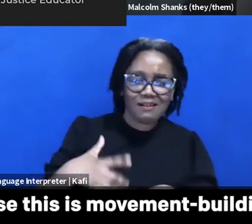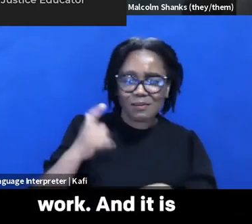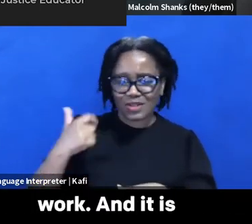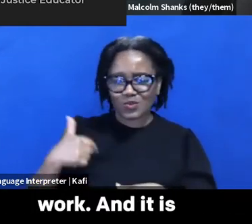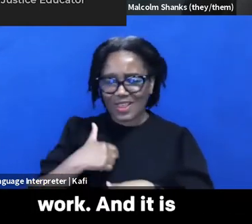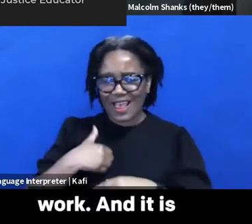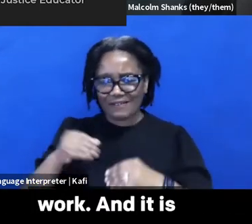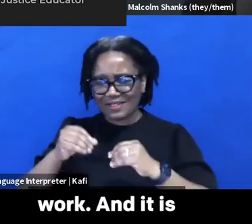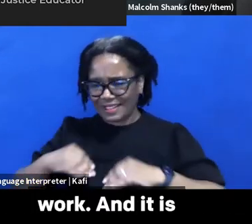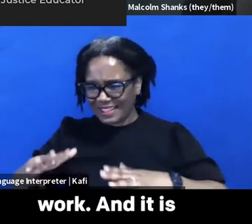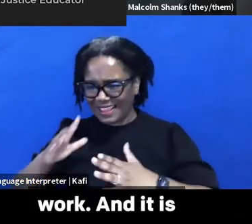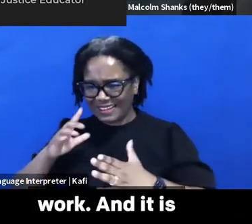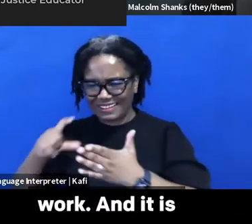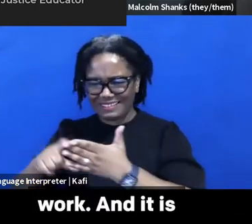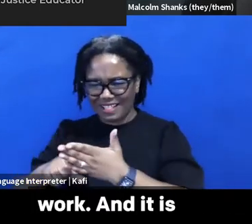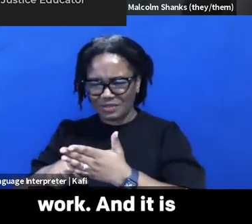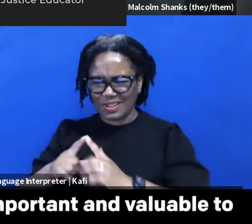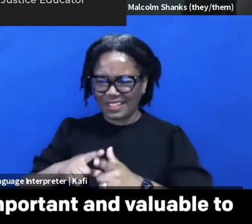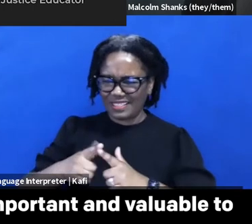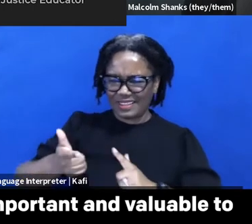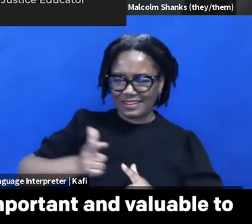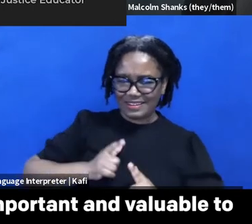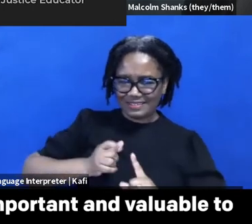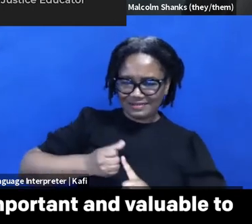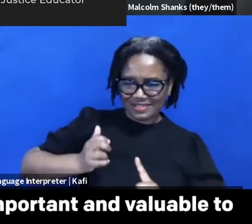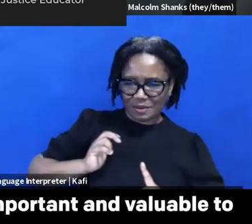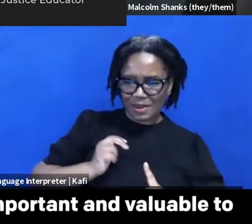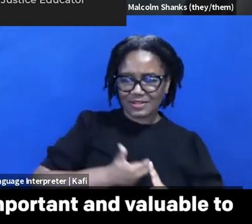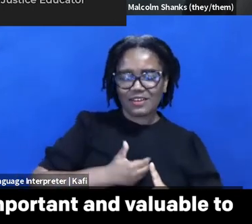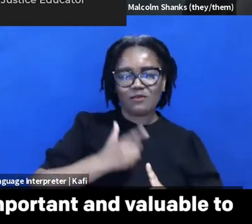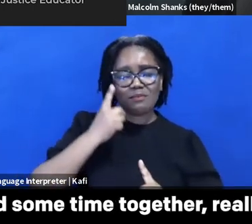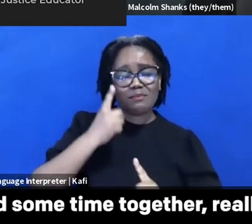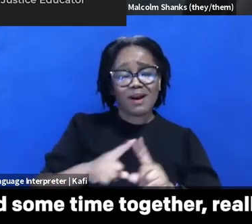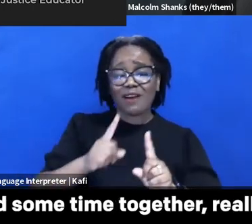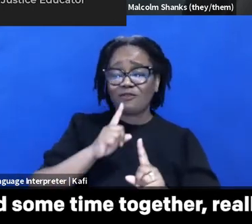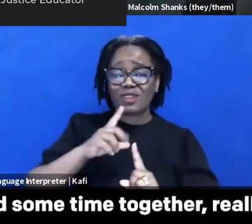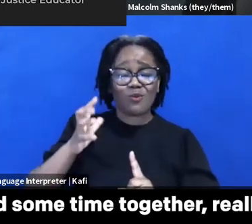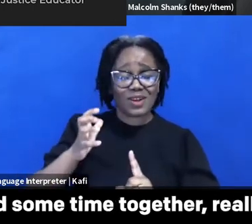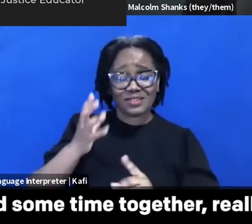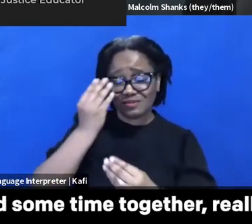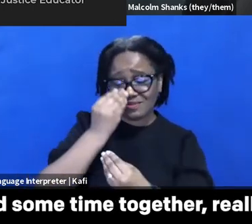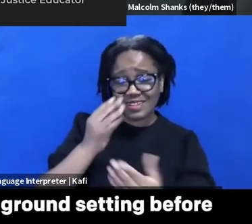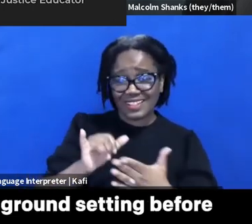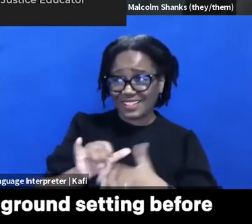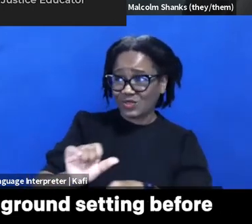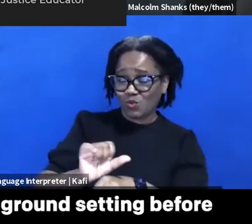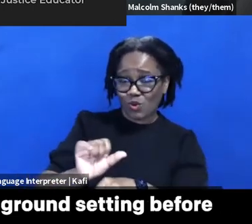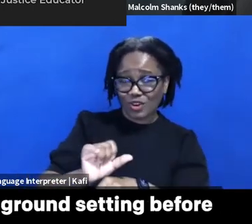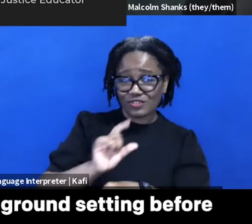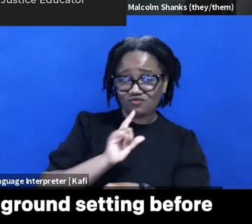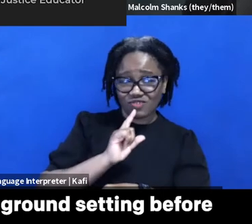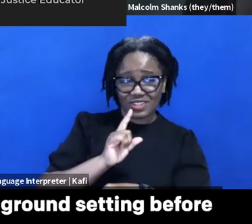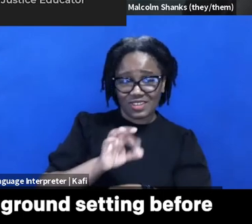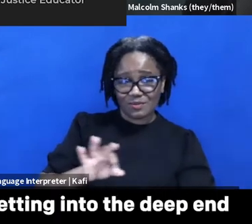because this is movement building work, and it is important and valuable to spend some time